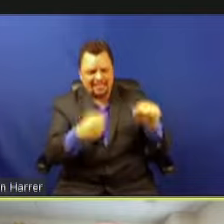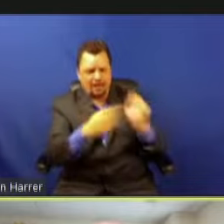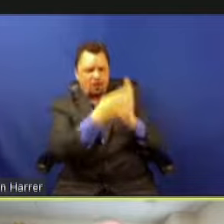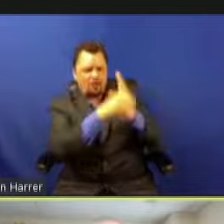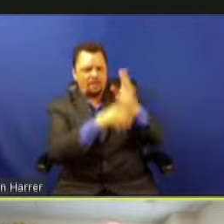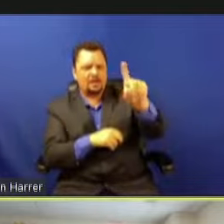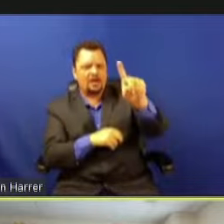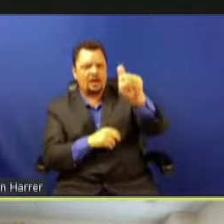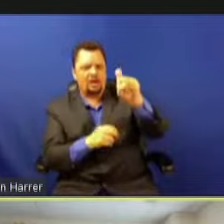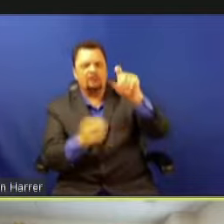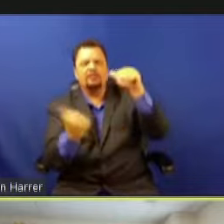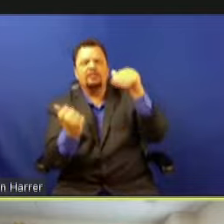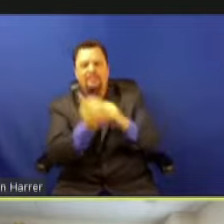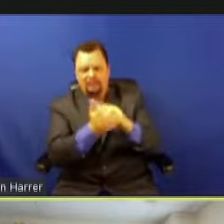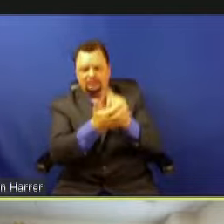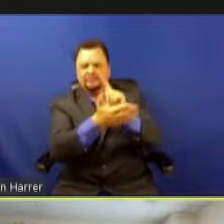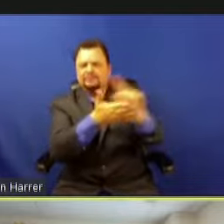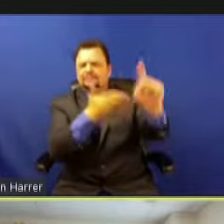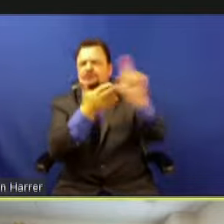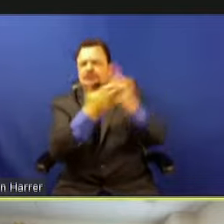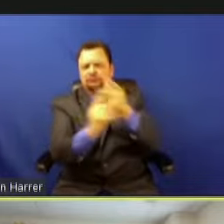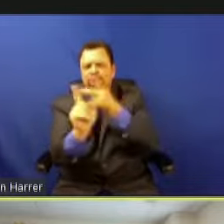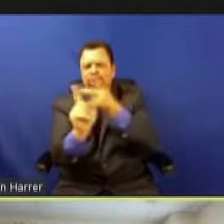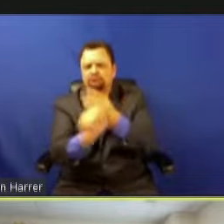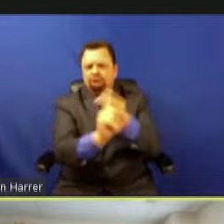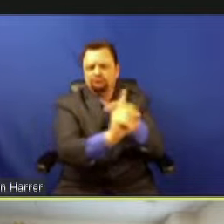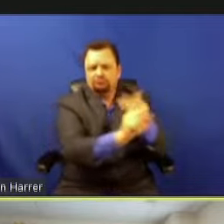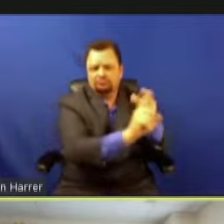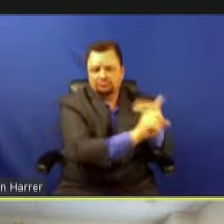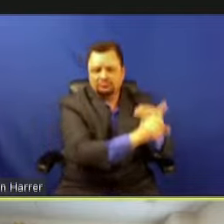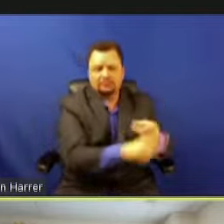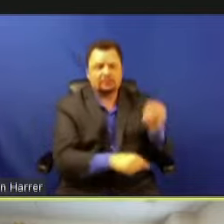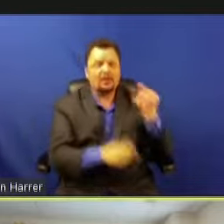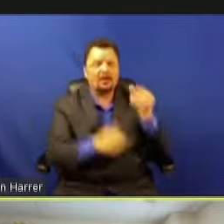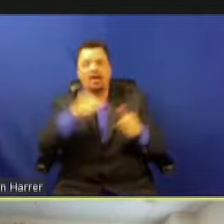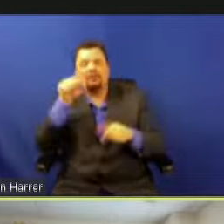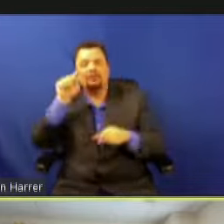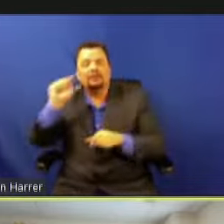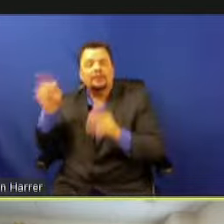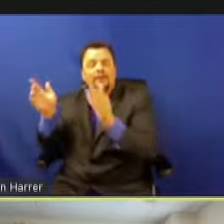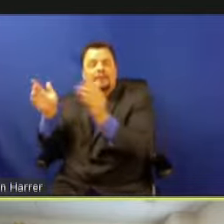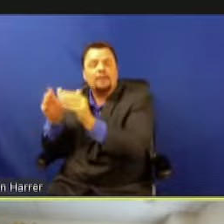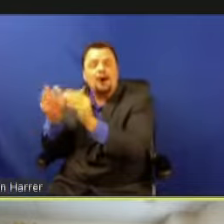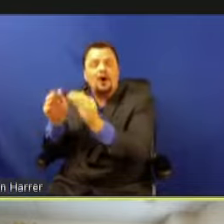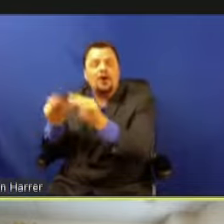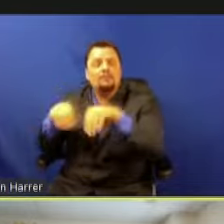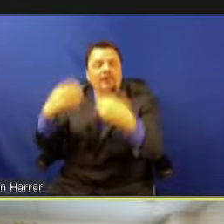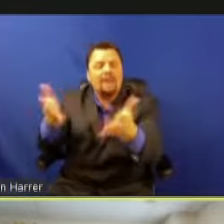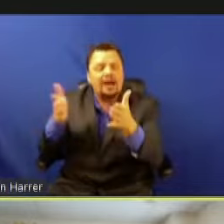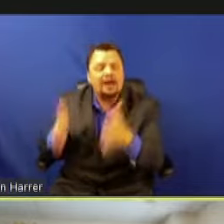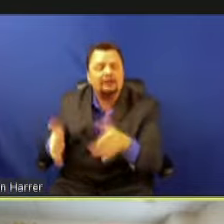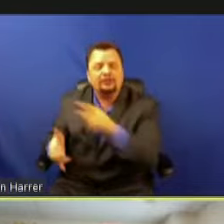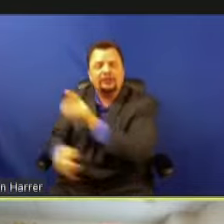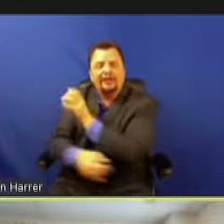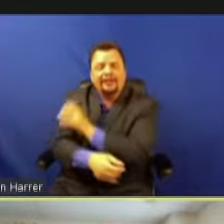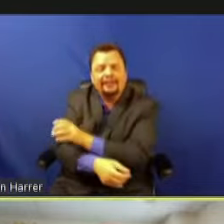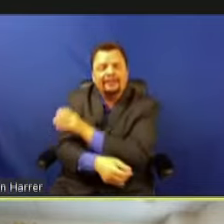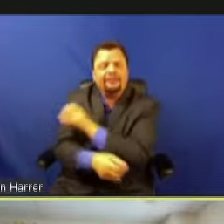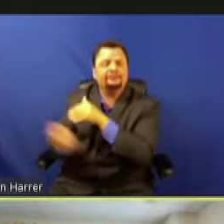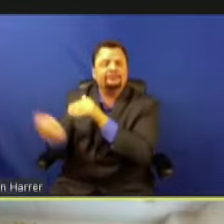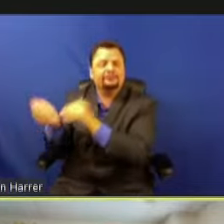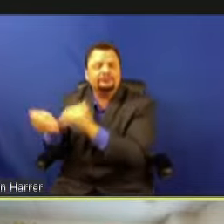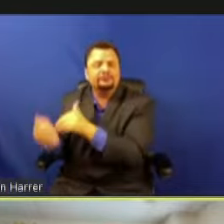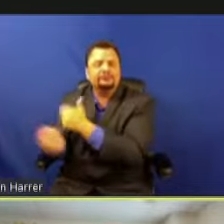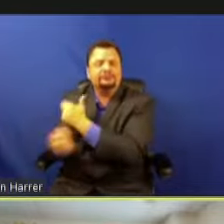other remaining providers, and again, that's smaller pharmacies, it's clinics, it's our large health systems and our own